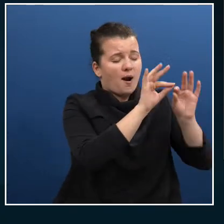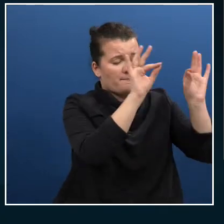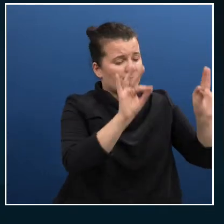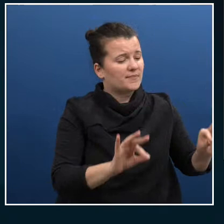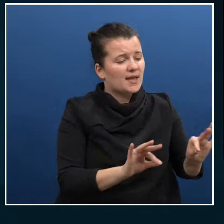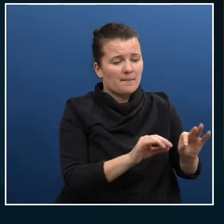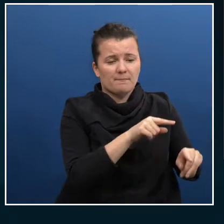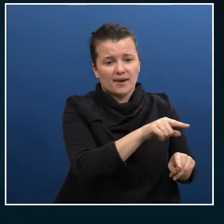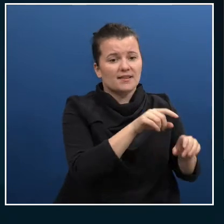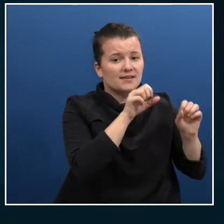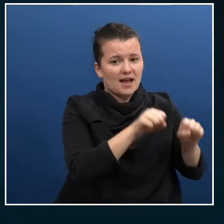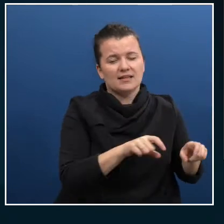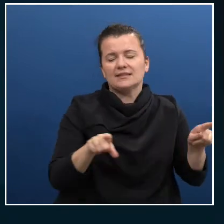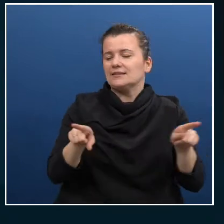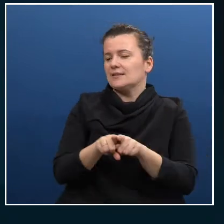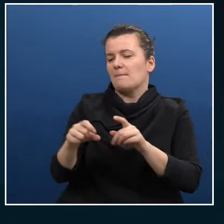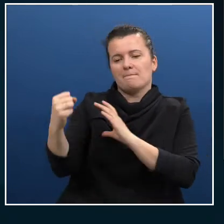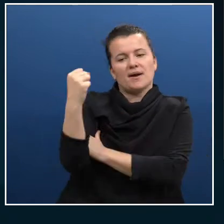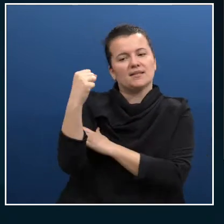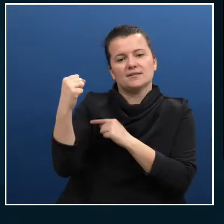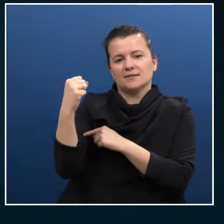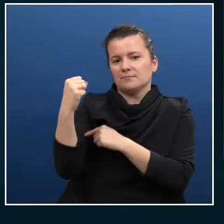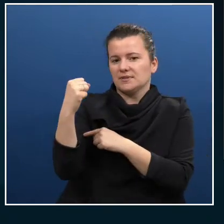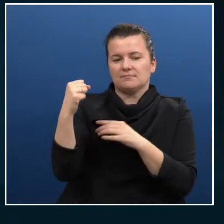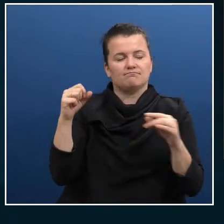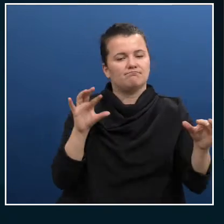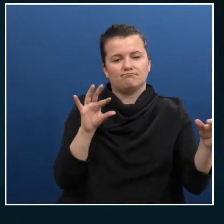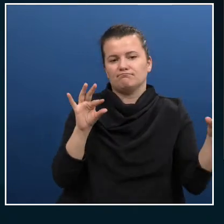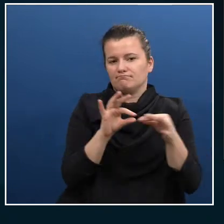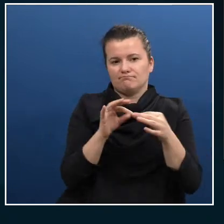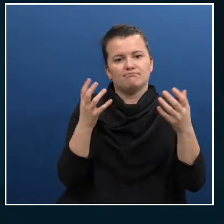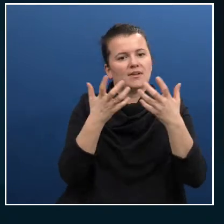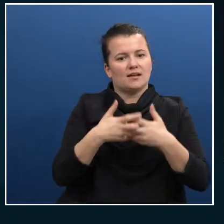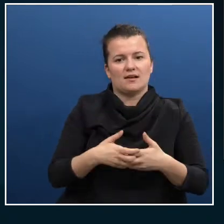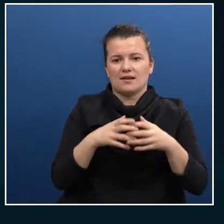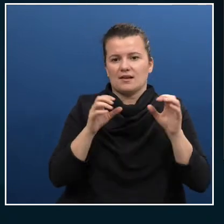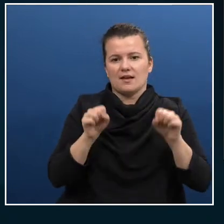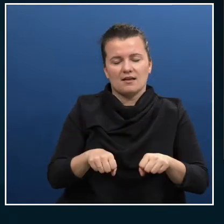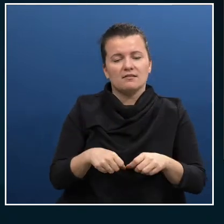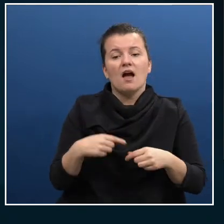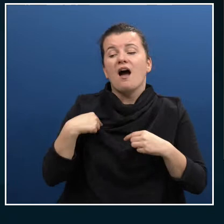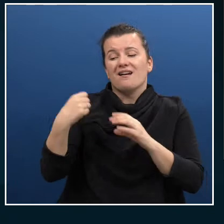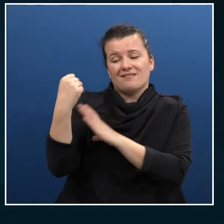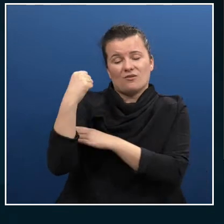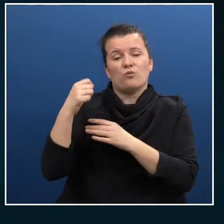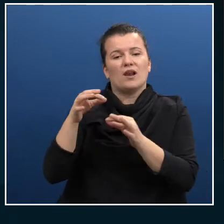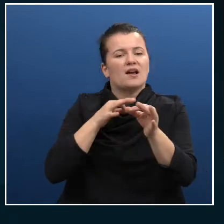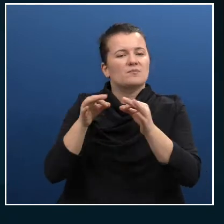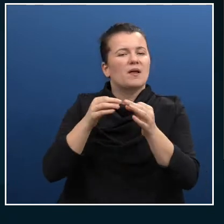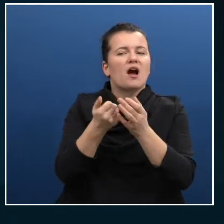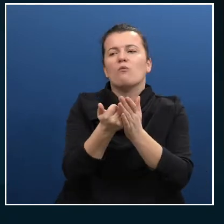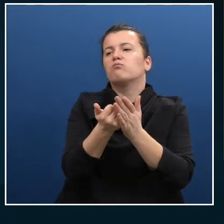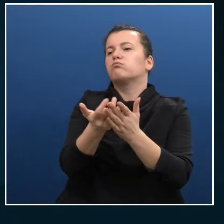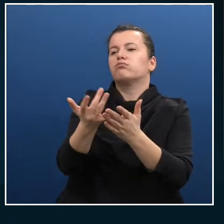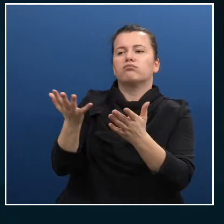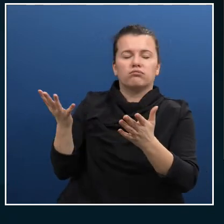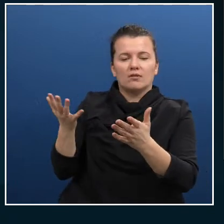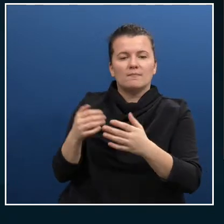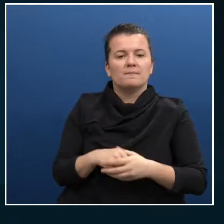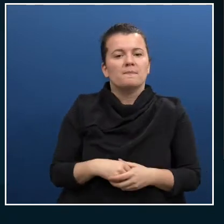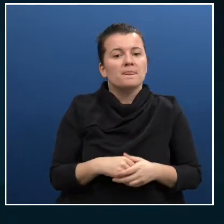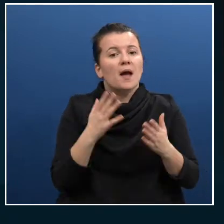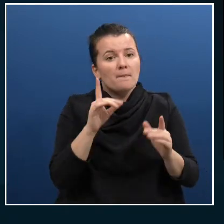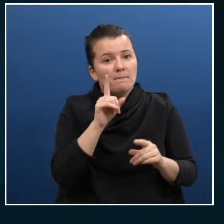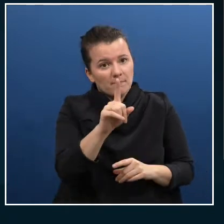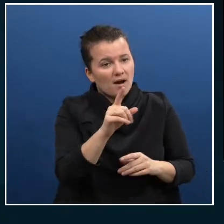Bicep is in terms of feature parity at the end of this session. But basically, the end result will be that anything that you can declare using an ARM